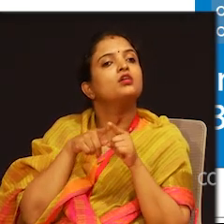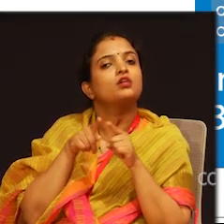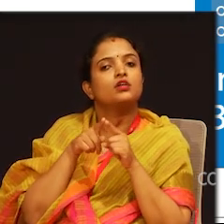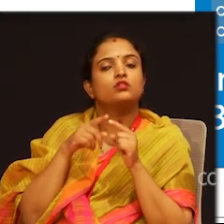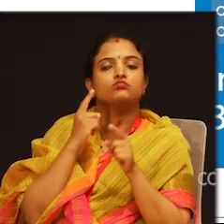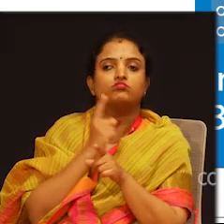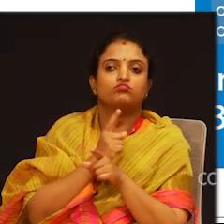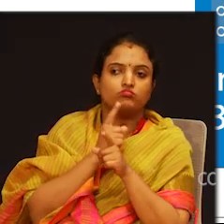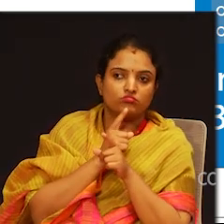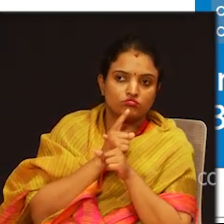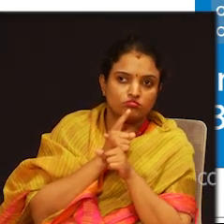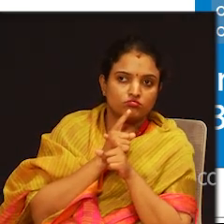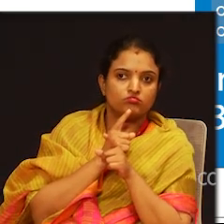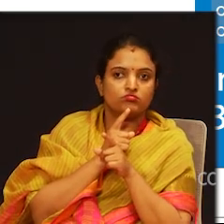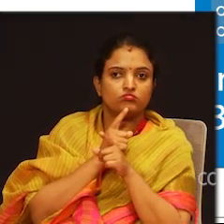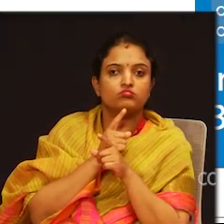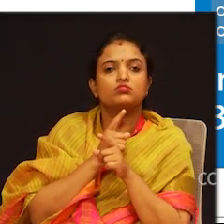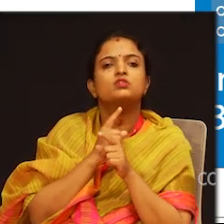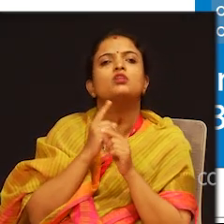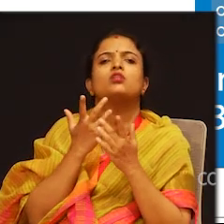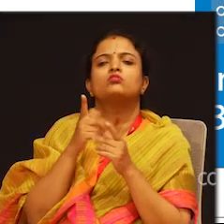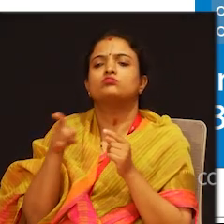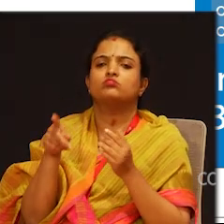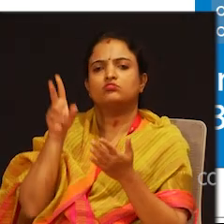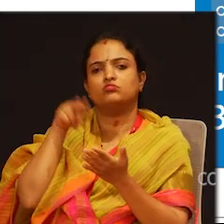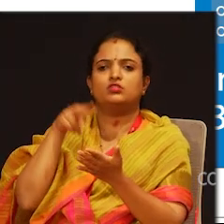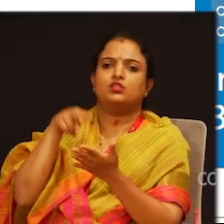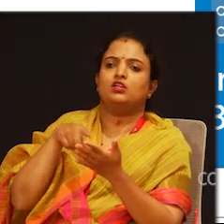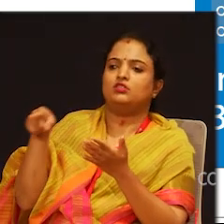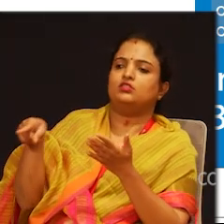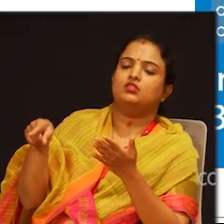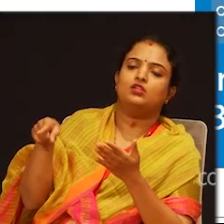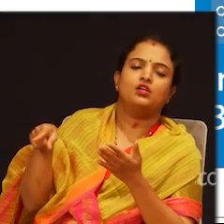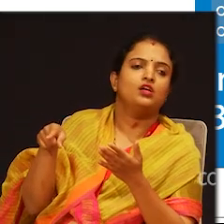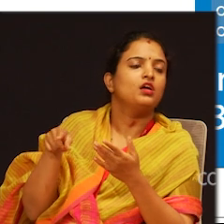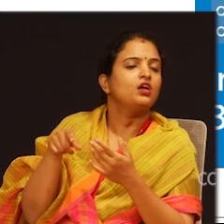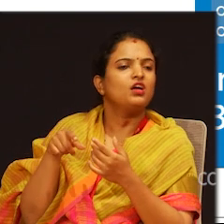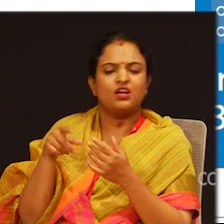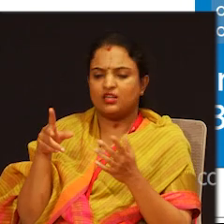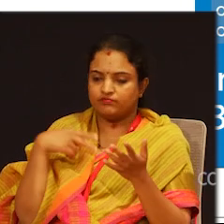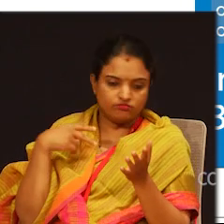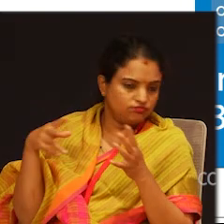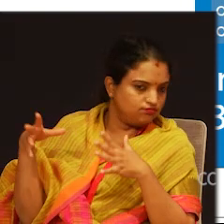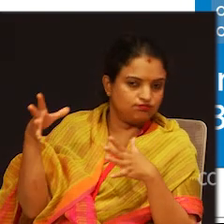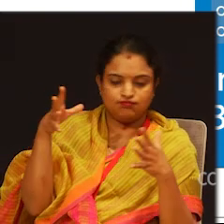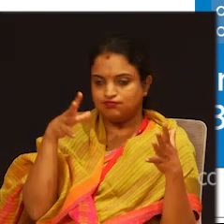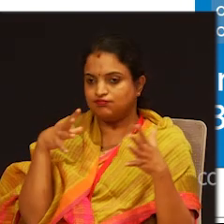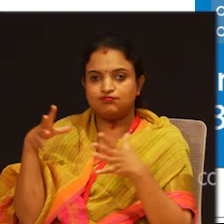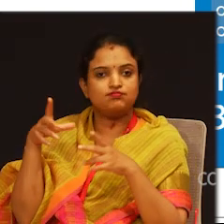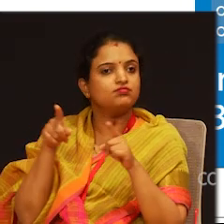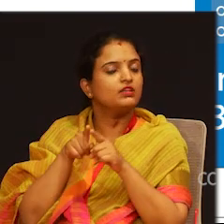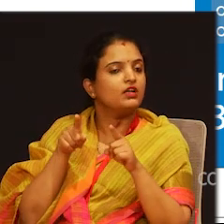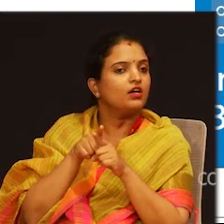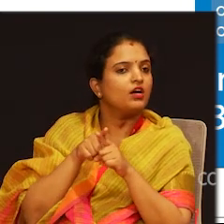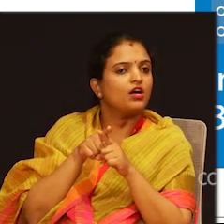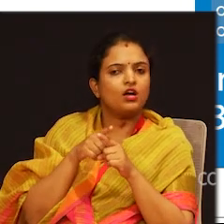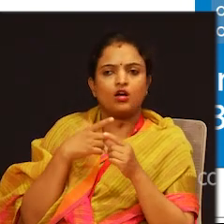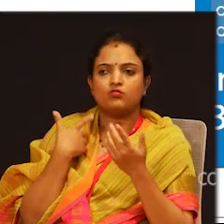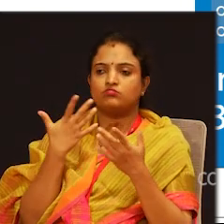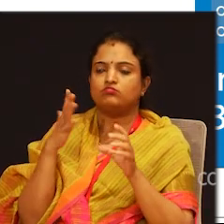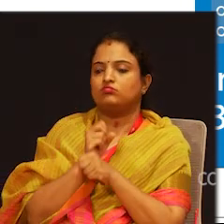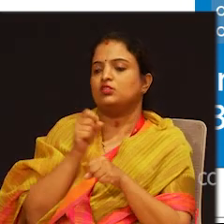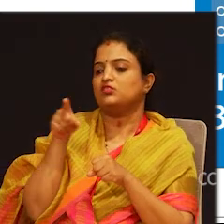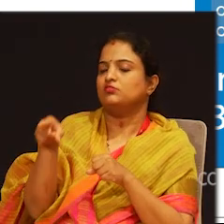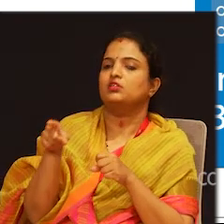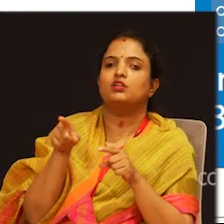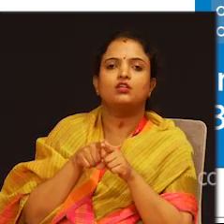telling children, yahan se padho, ye. And they would move around the classroom, ordering children, oh, you've missed